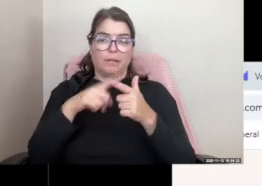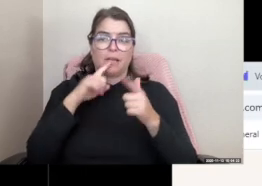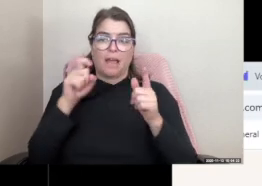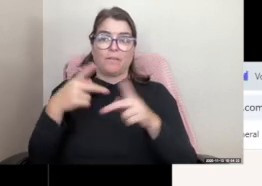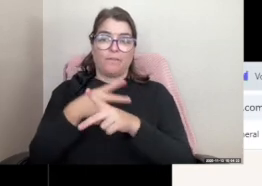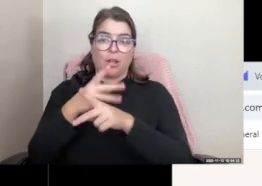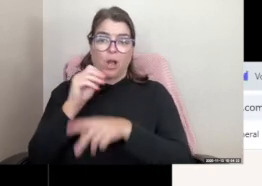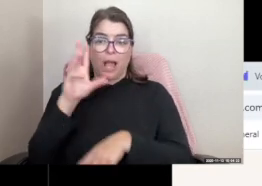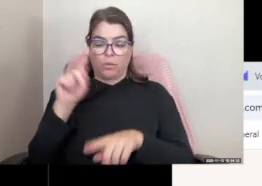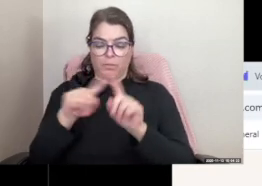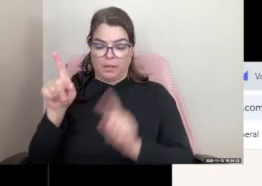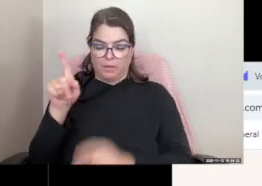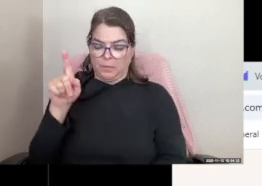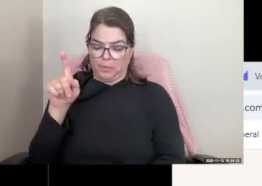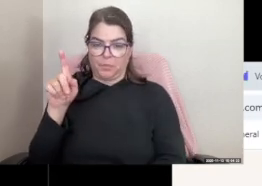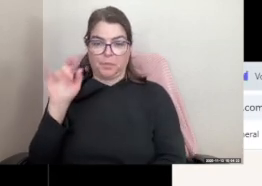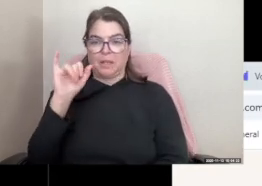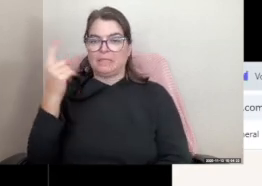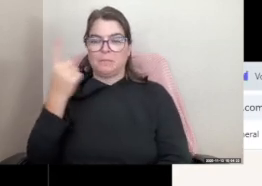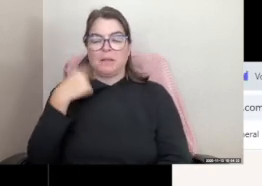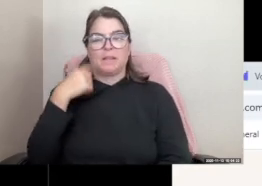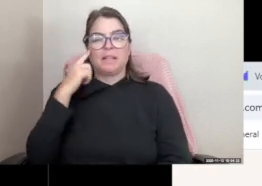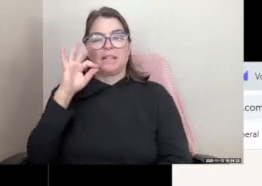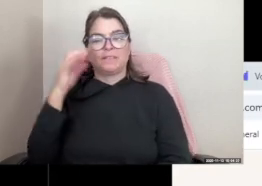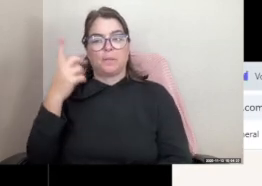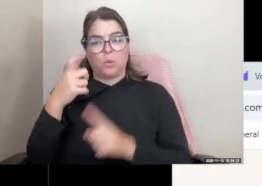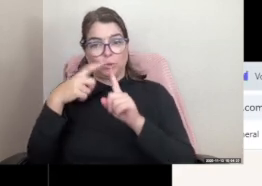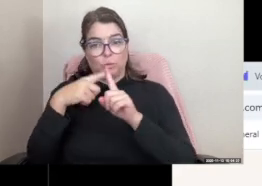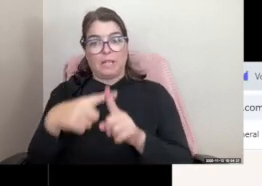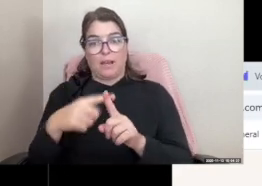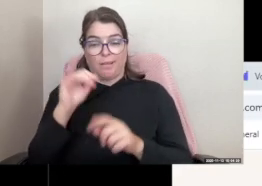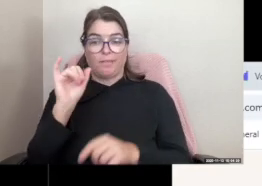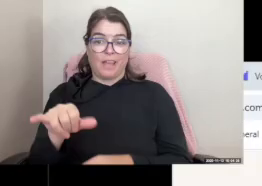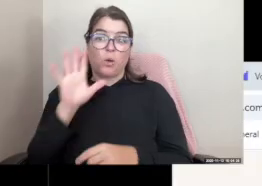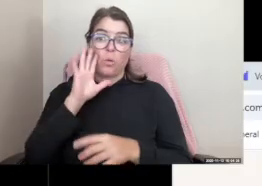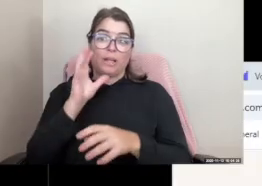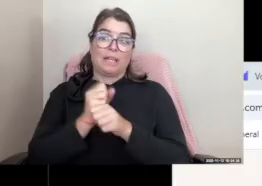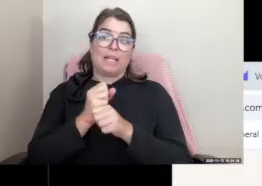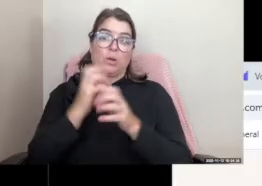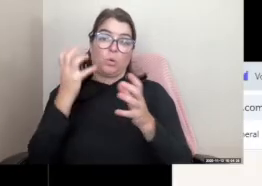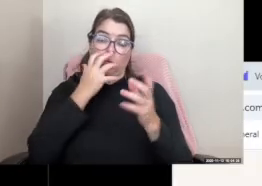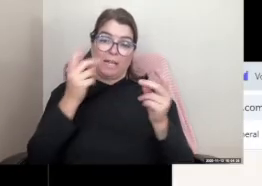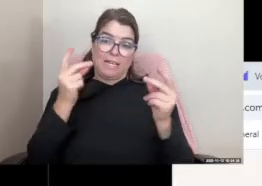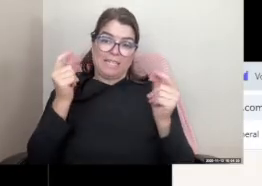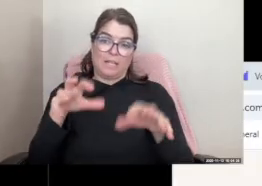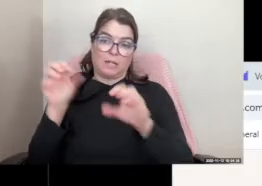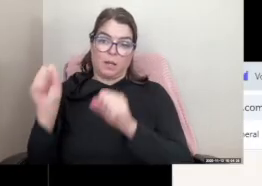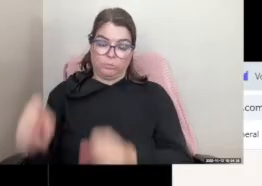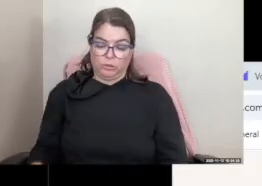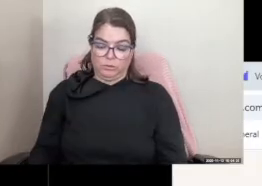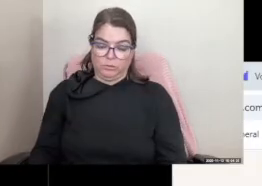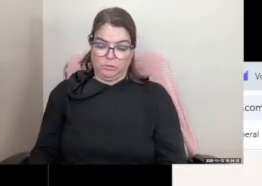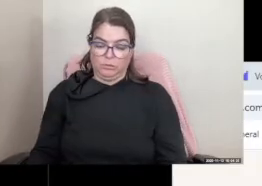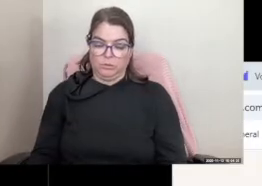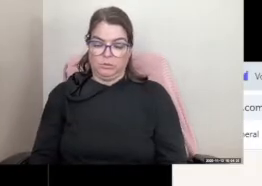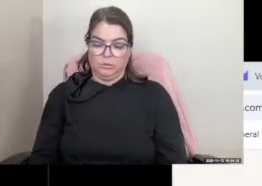battery electric or hydrogen electric, the weight of the truck is going to put them overweight. And so they're not. I mean, if you're